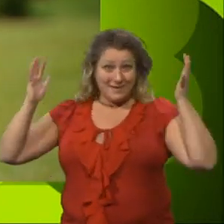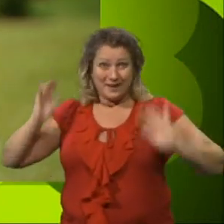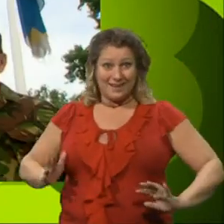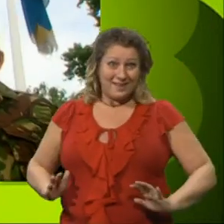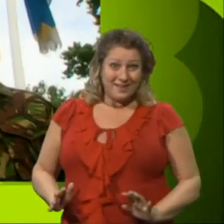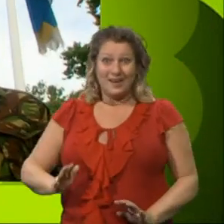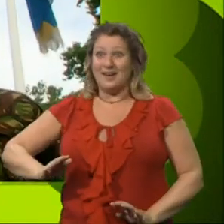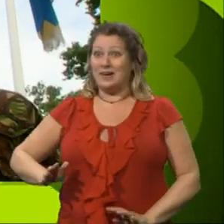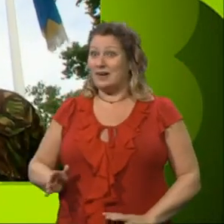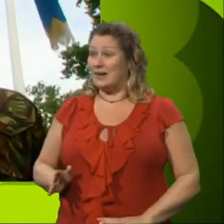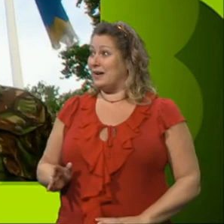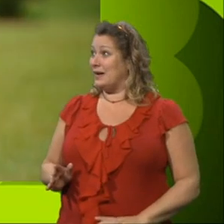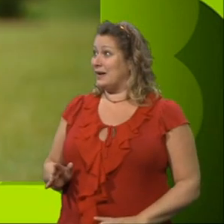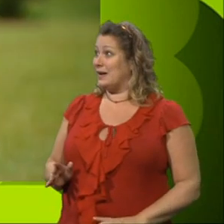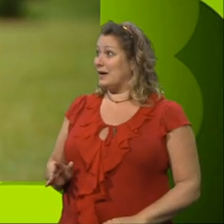all about.